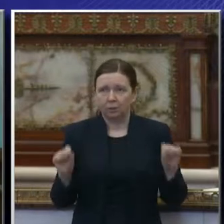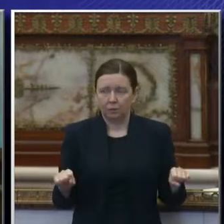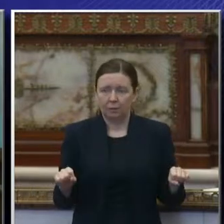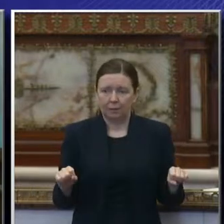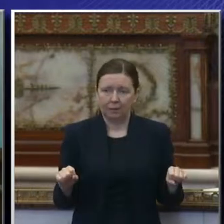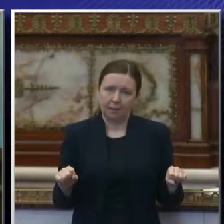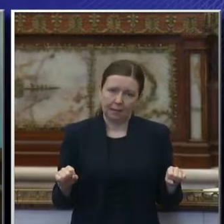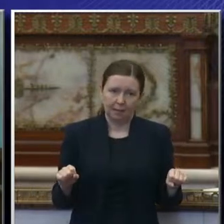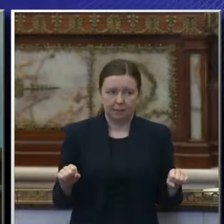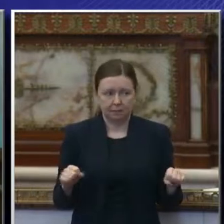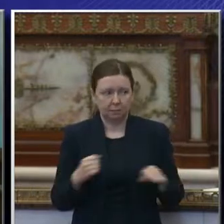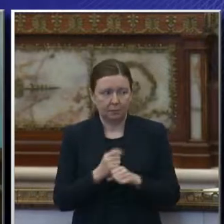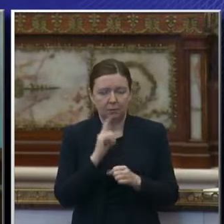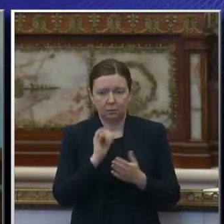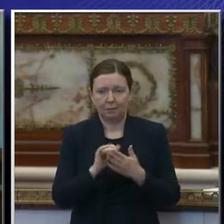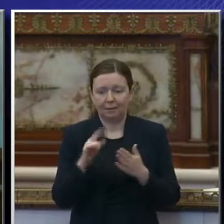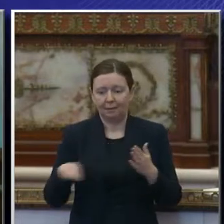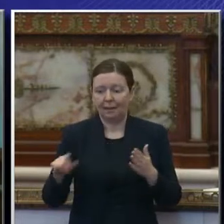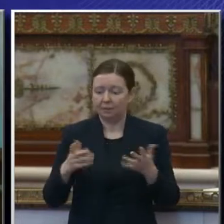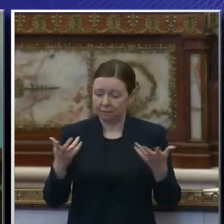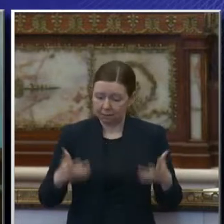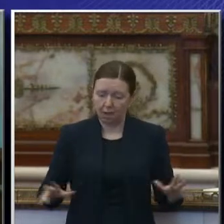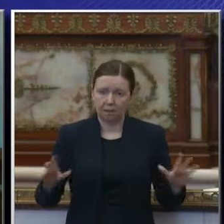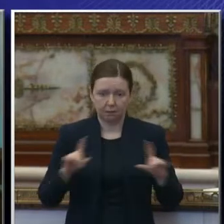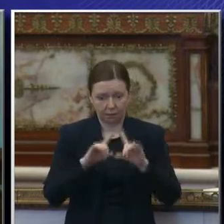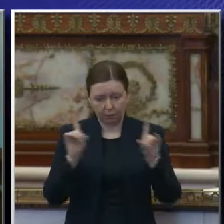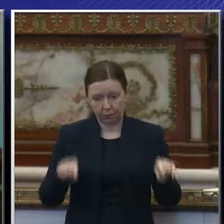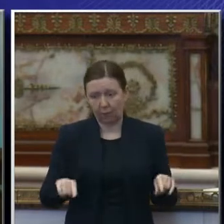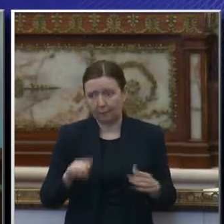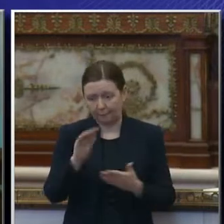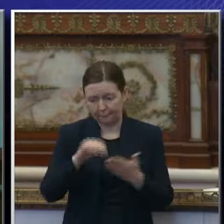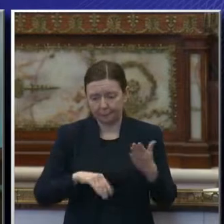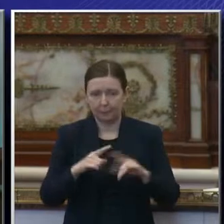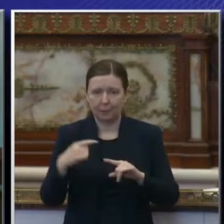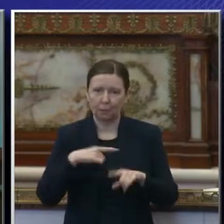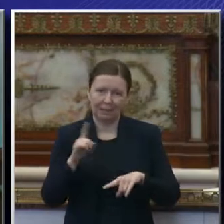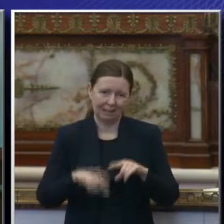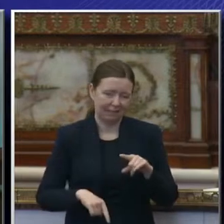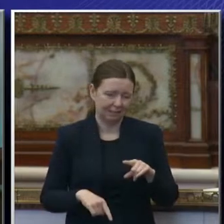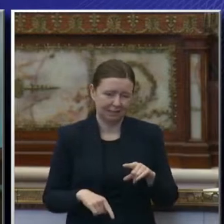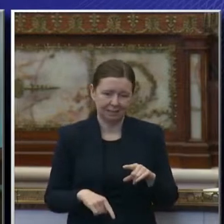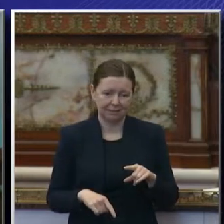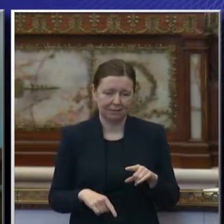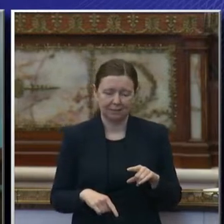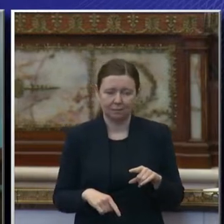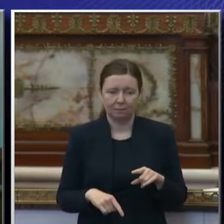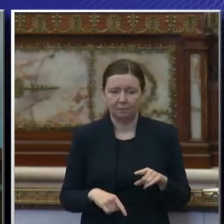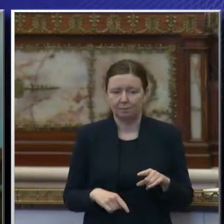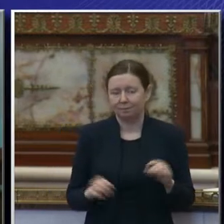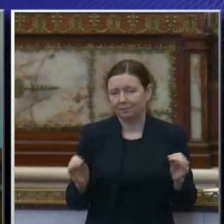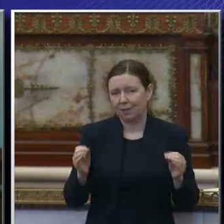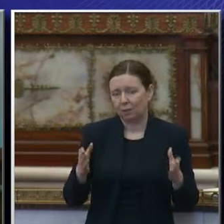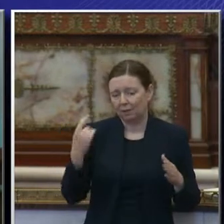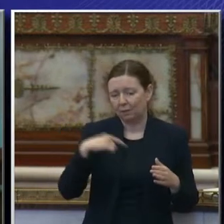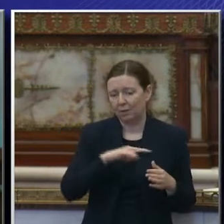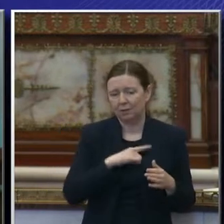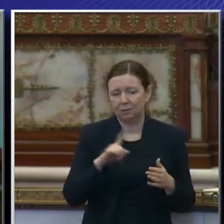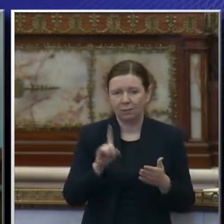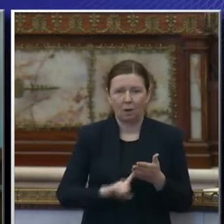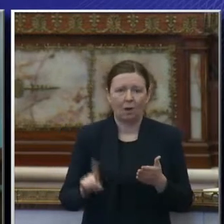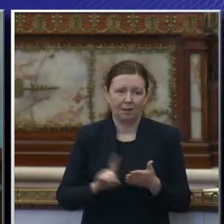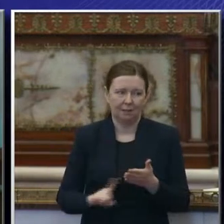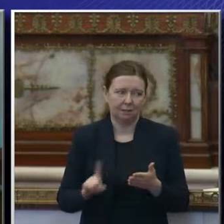all we can sort of do is make sure that they've completed the form, but we can't, there's no way for us to sort of audit